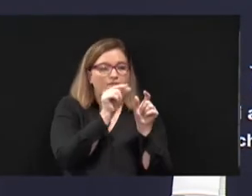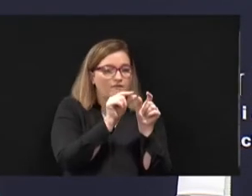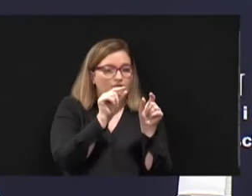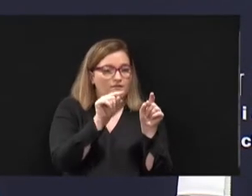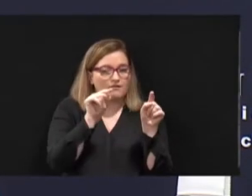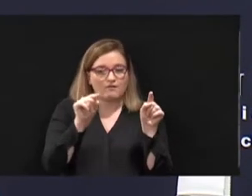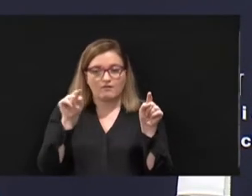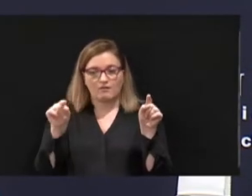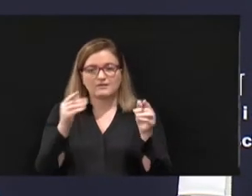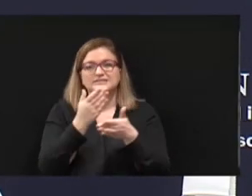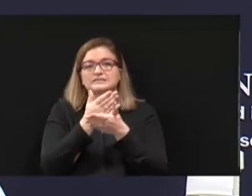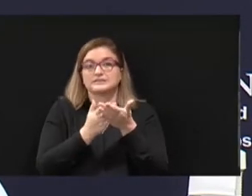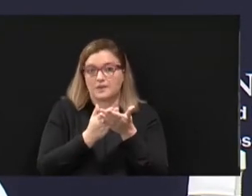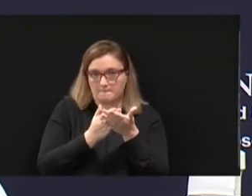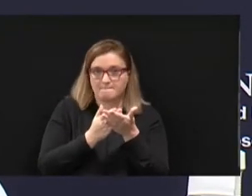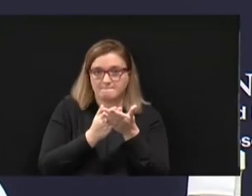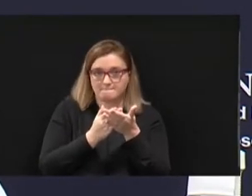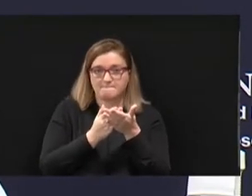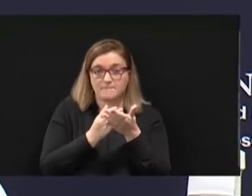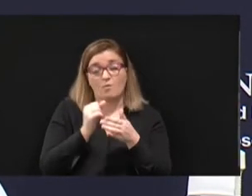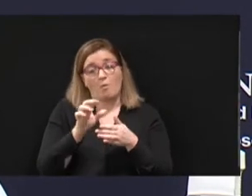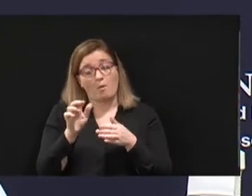Or could have them all.